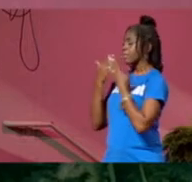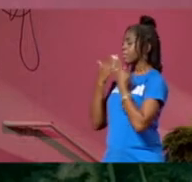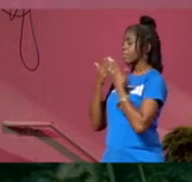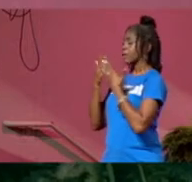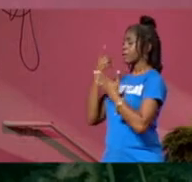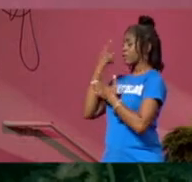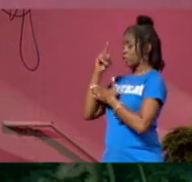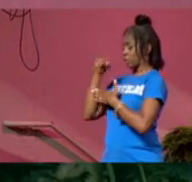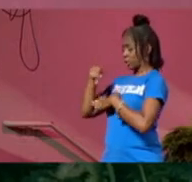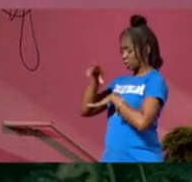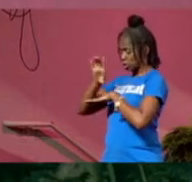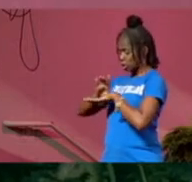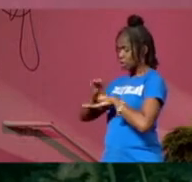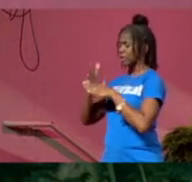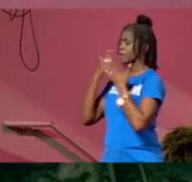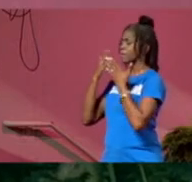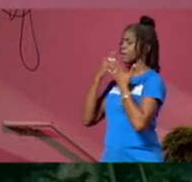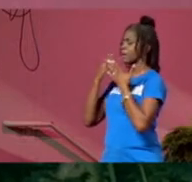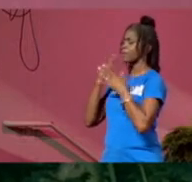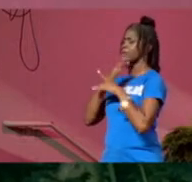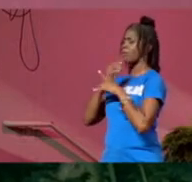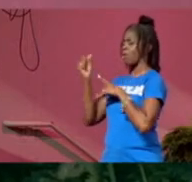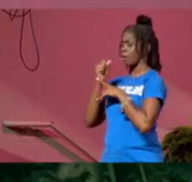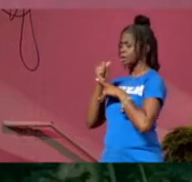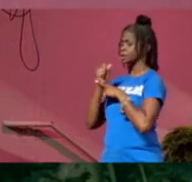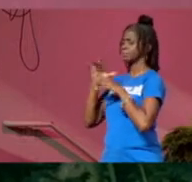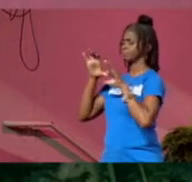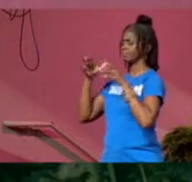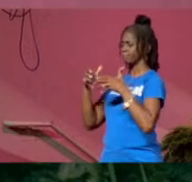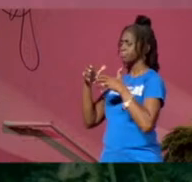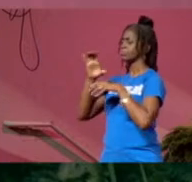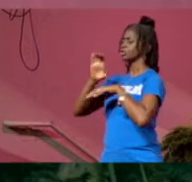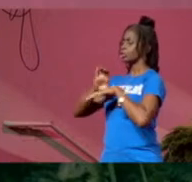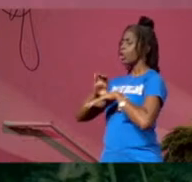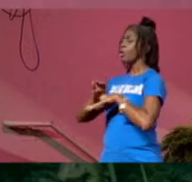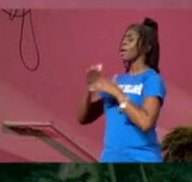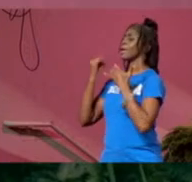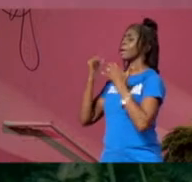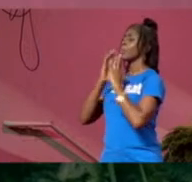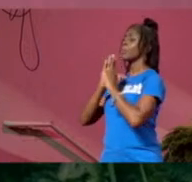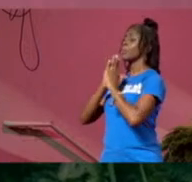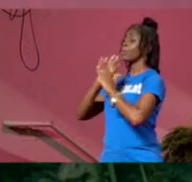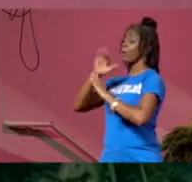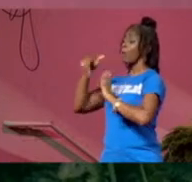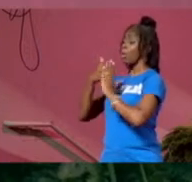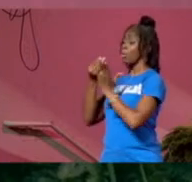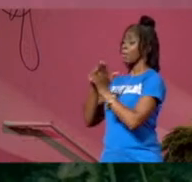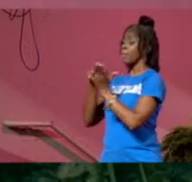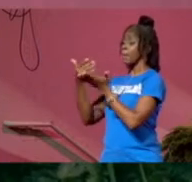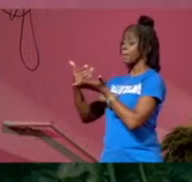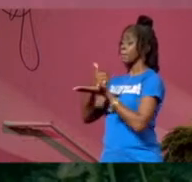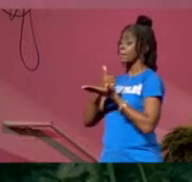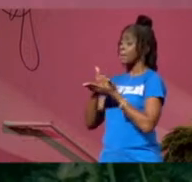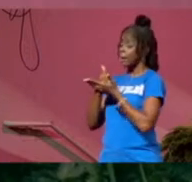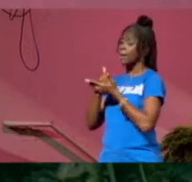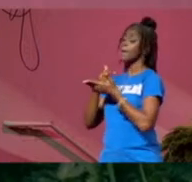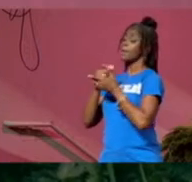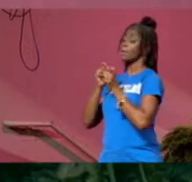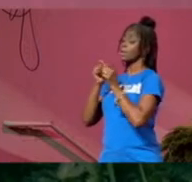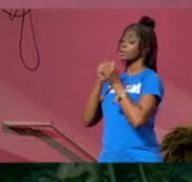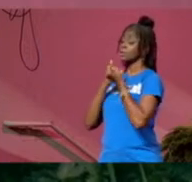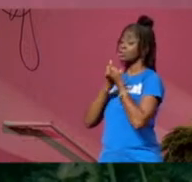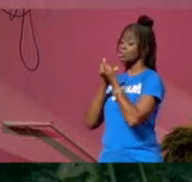thank you, O God, for this awesome ministry. We ask that these gifts would bring about the work of the ministry. May it support the relief of the